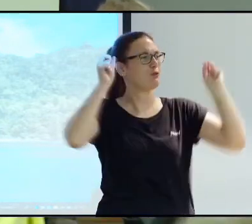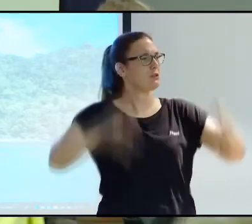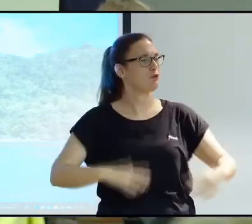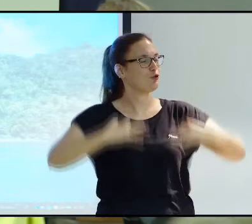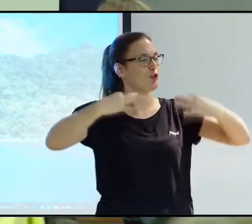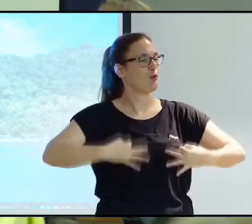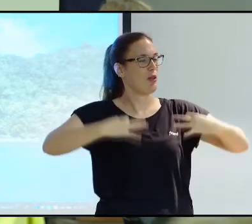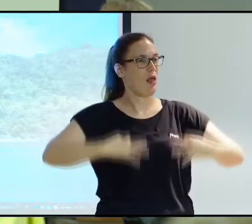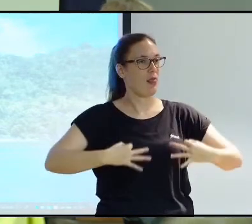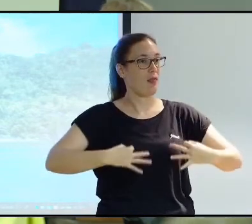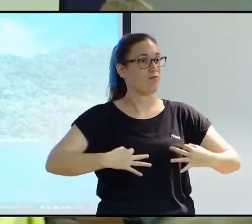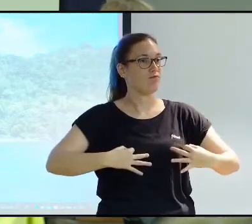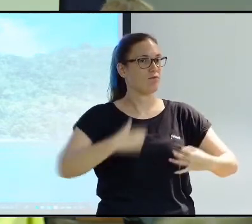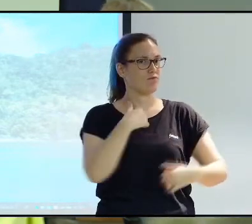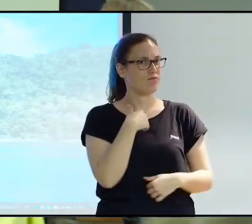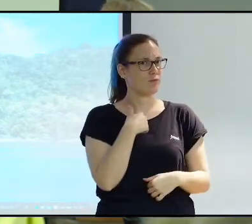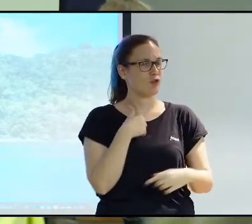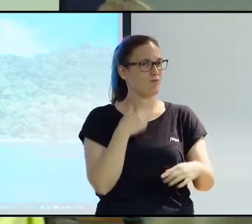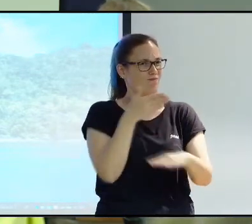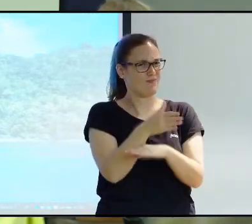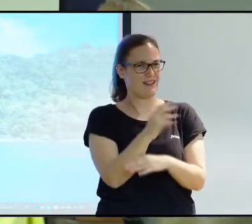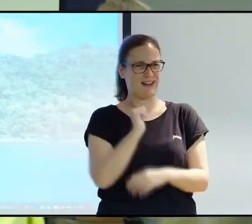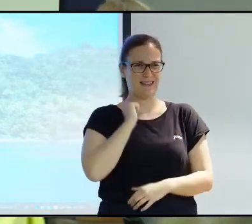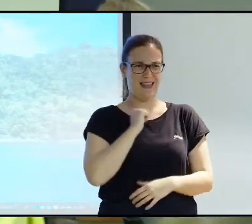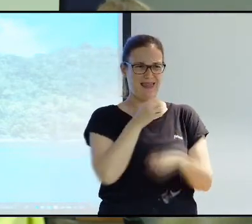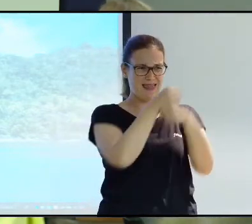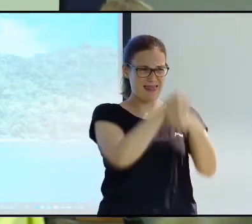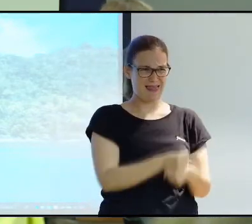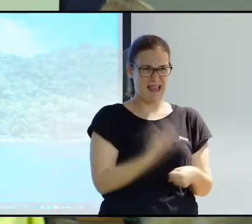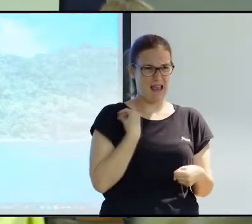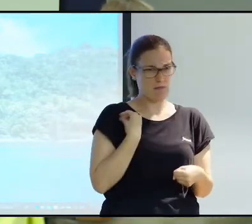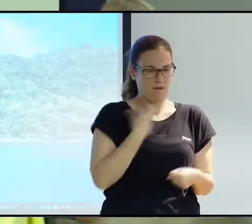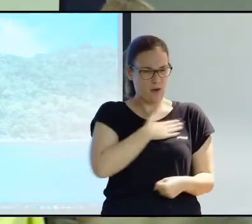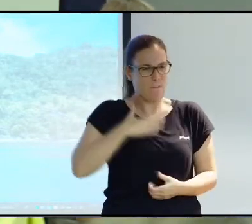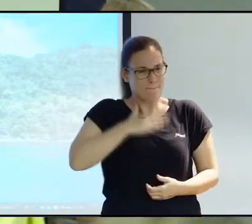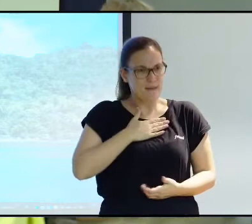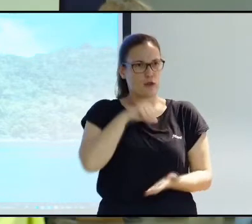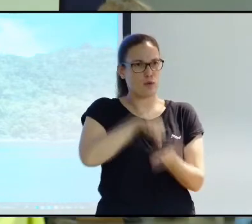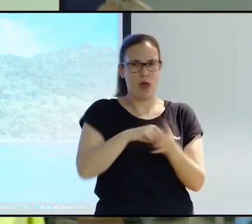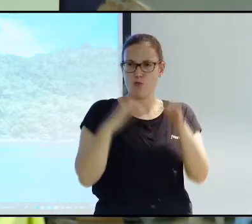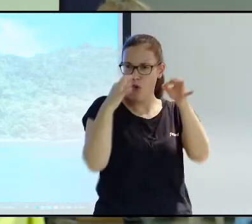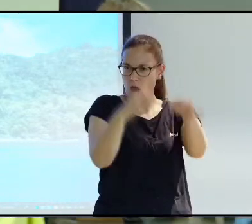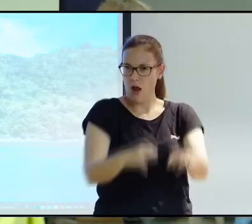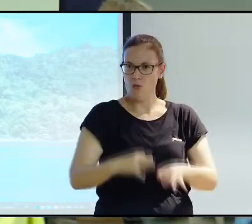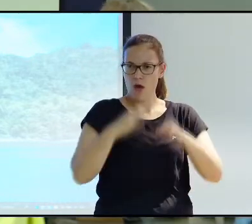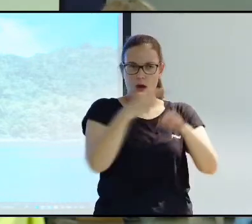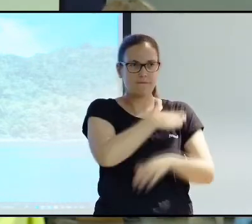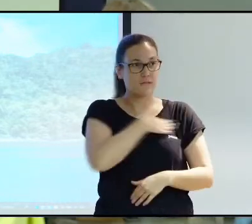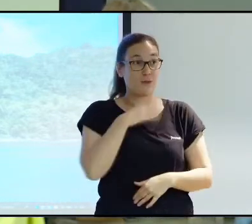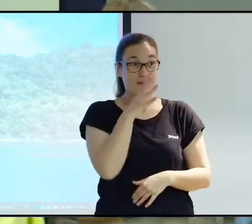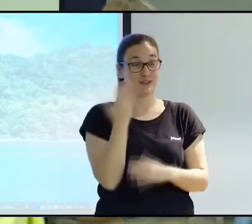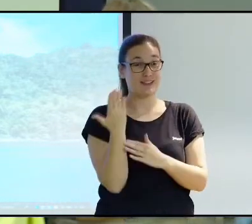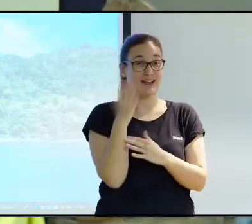I want to live. I don't like the idea of going to live in a residence. I like to live in my town. This is why I